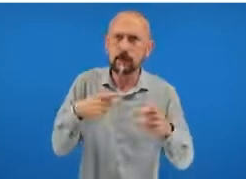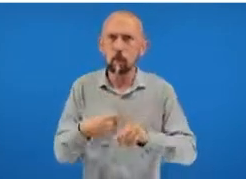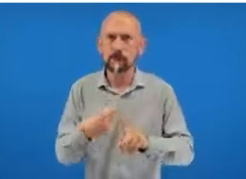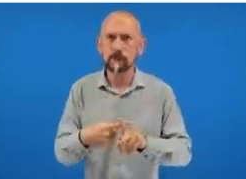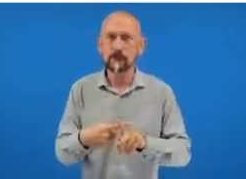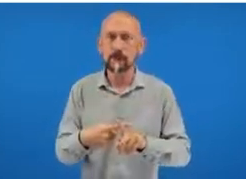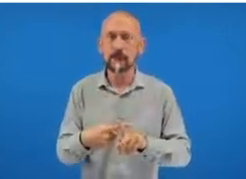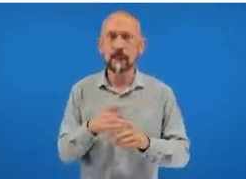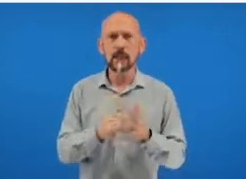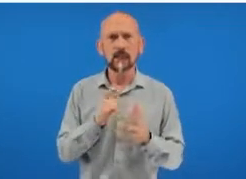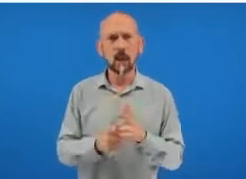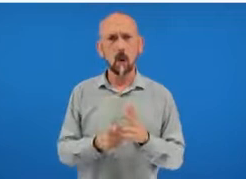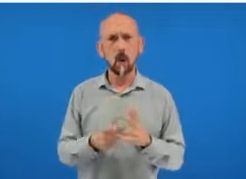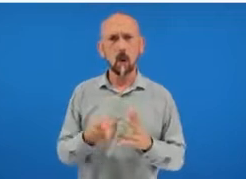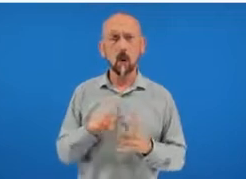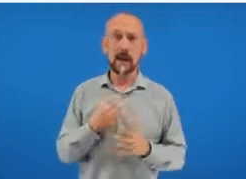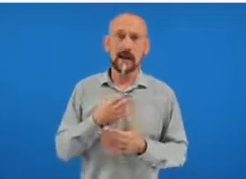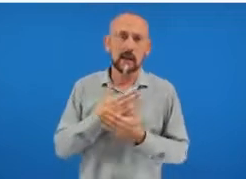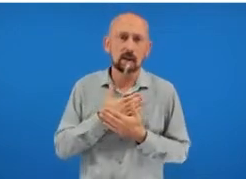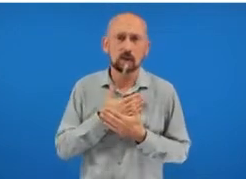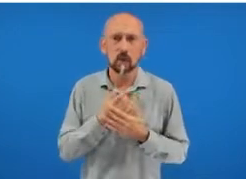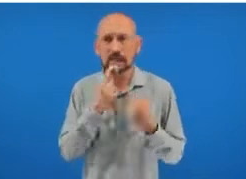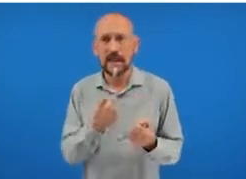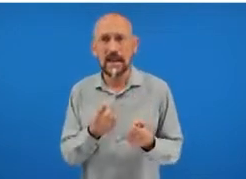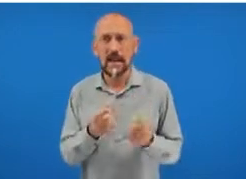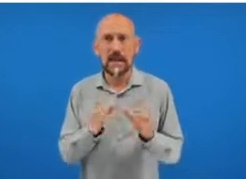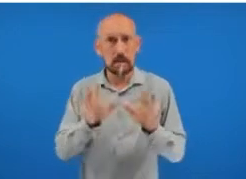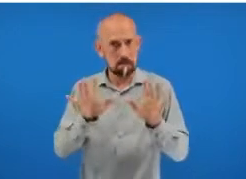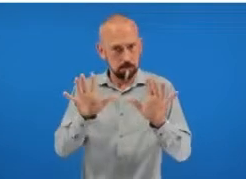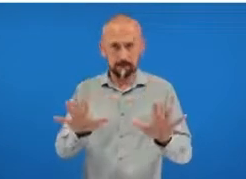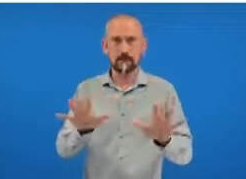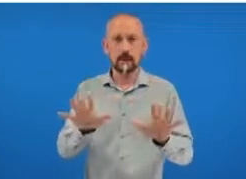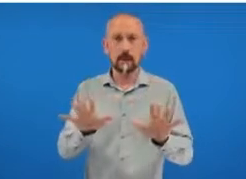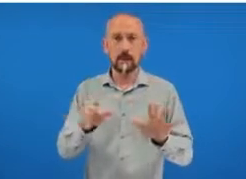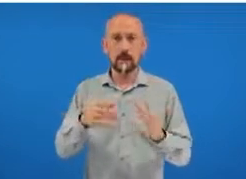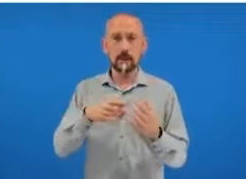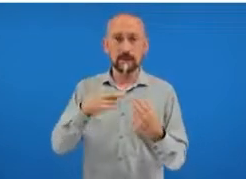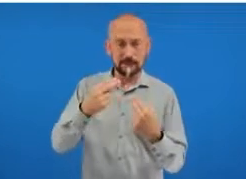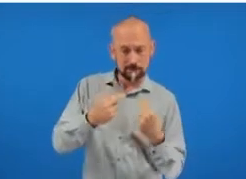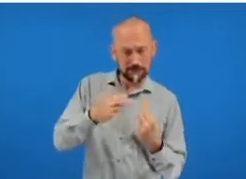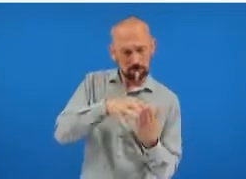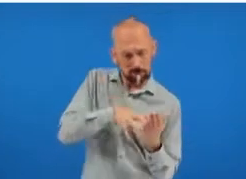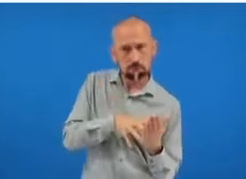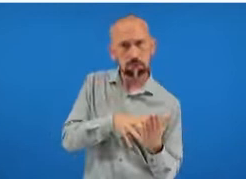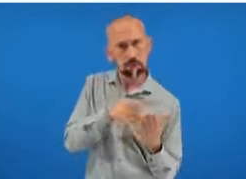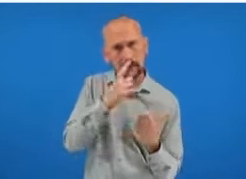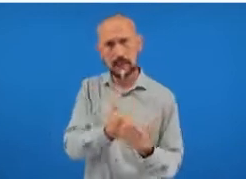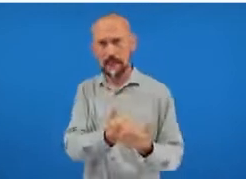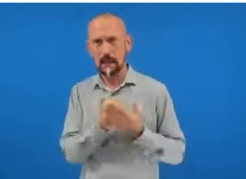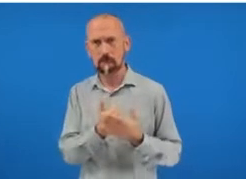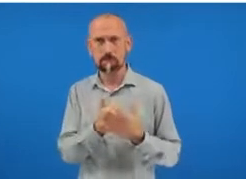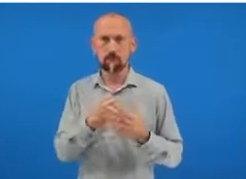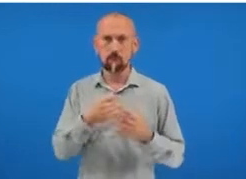I love to stand up now and to say, you know what, guys, you can use these, you can get better. But